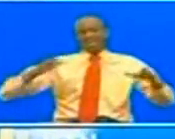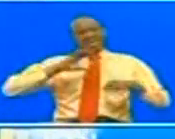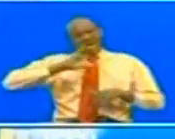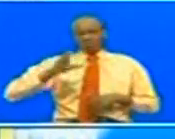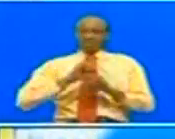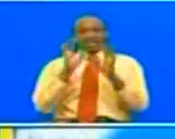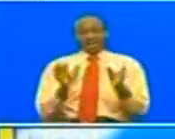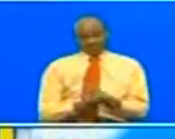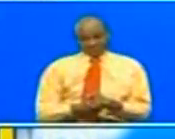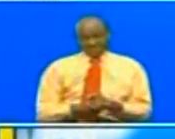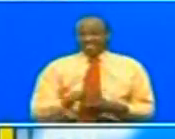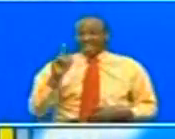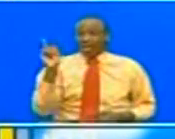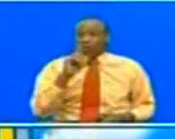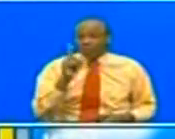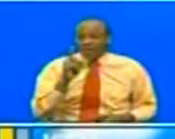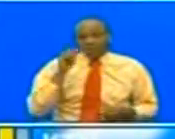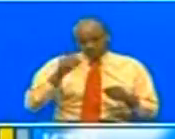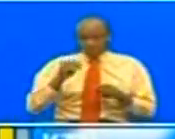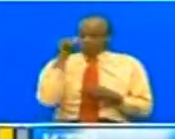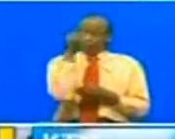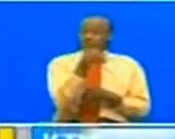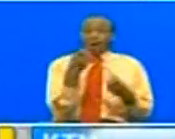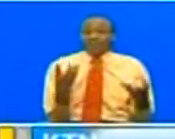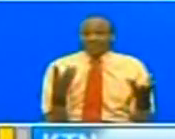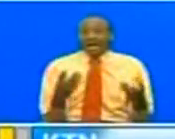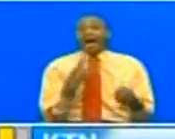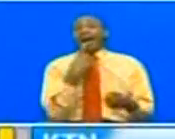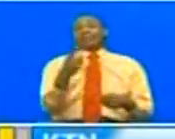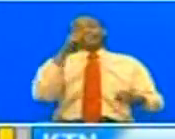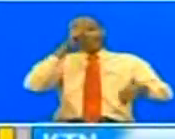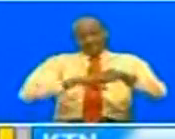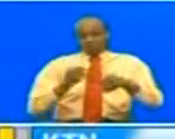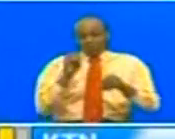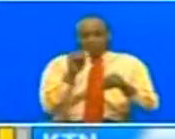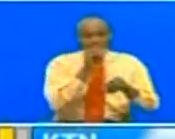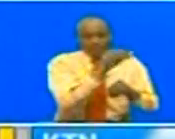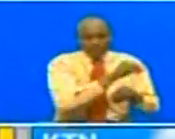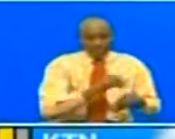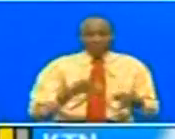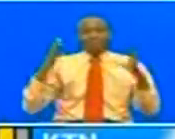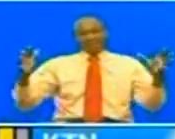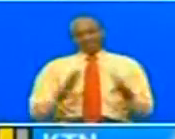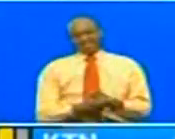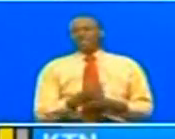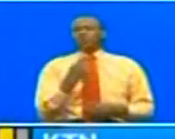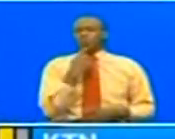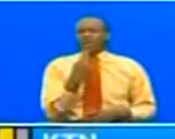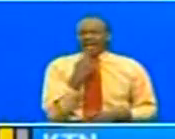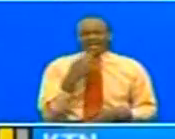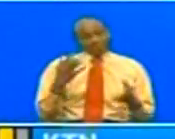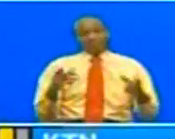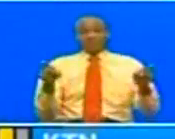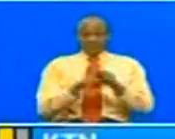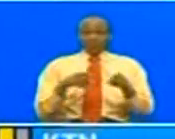becomes clear. Nairobi can fit into Turkana 100 times over. In fact, Turkana is roughly the